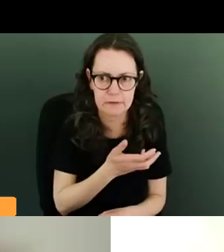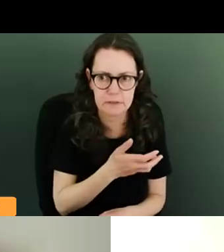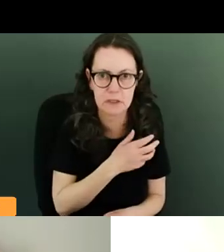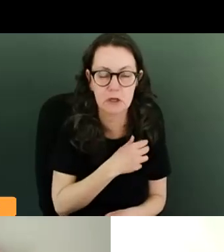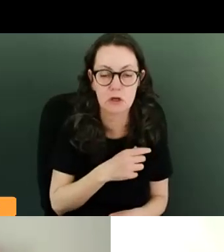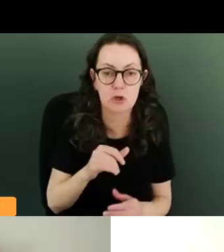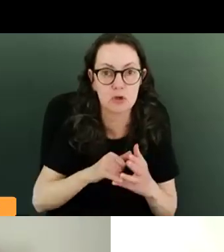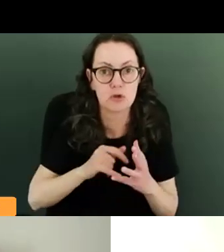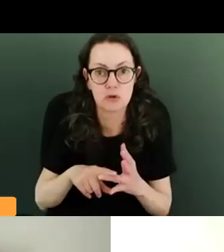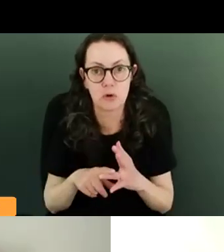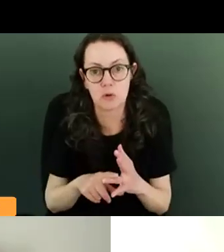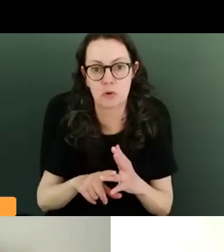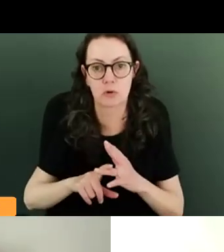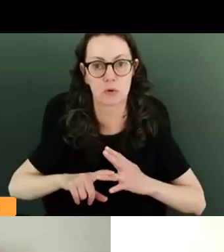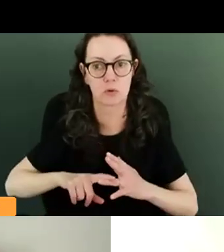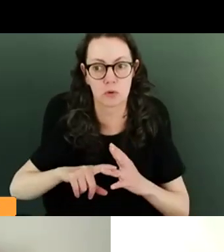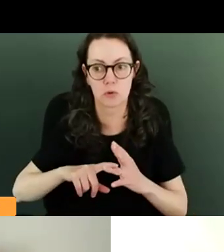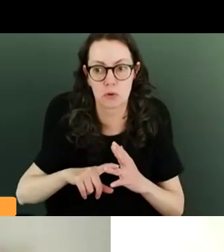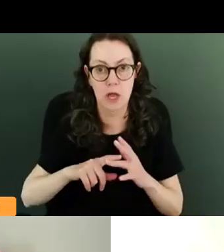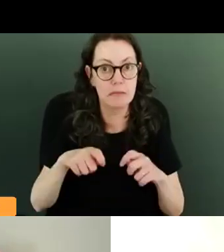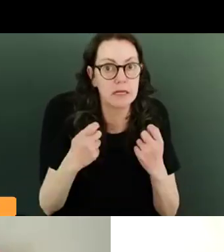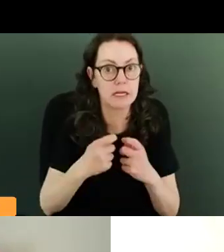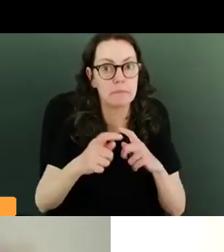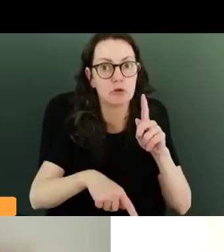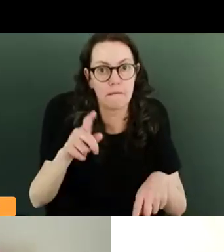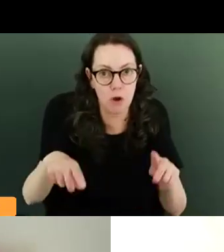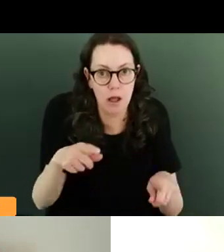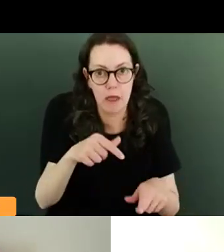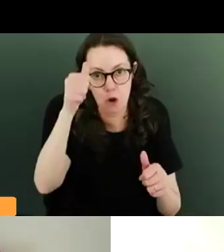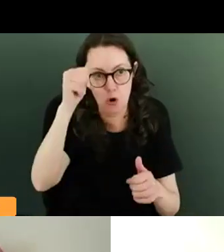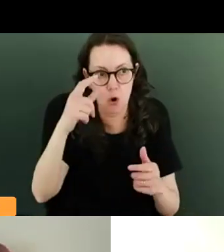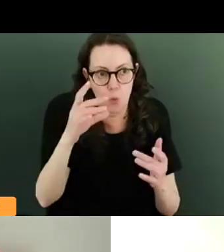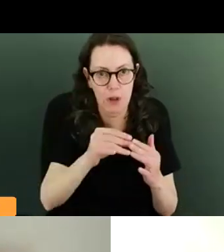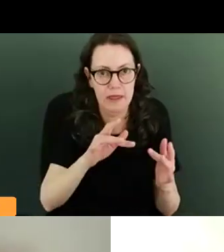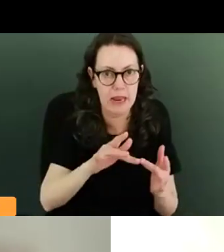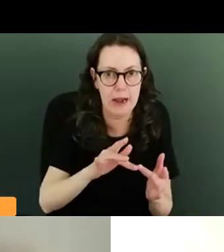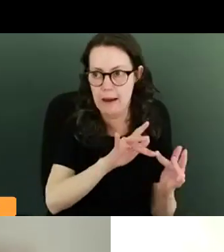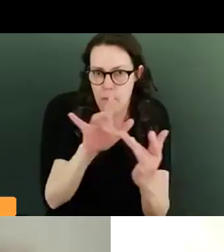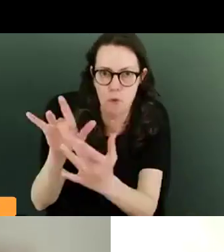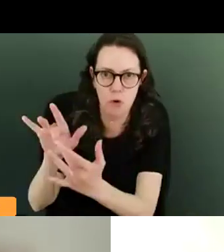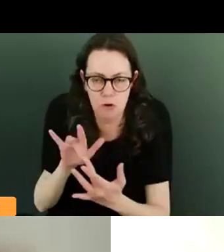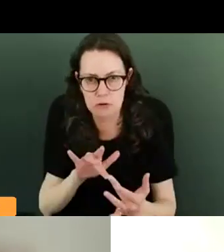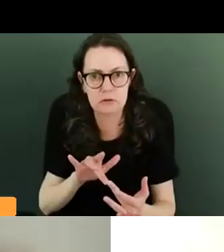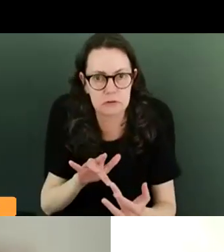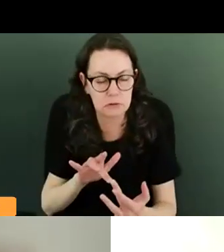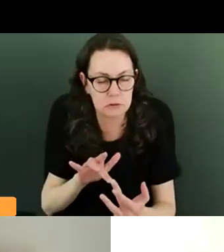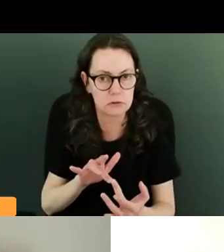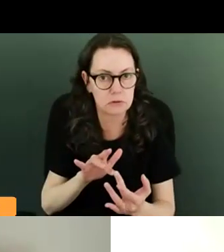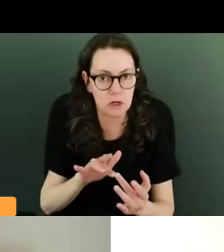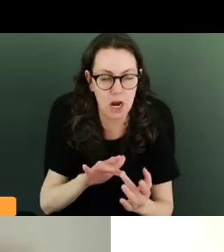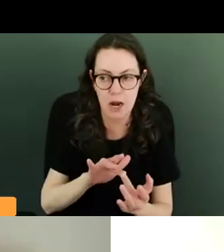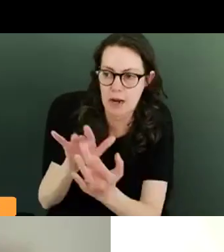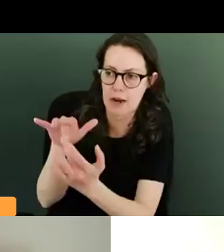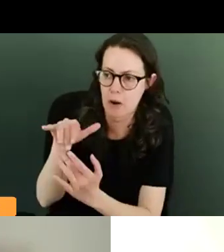diversity within this team in terms of their networks is that when we go back out into the community and we're working, we're saying this is something